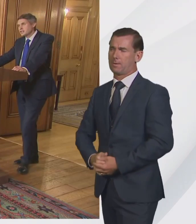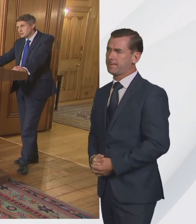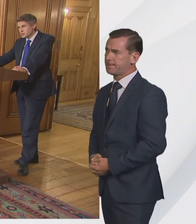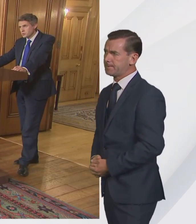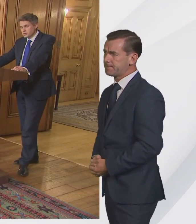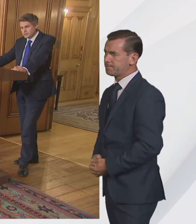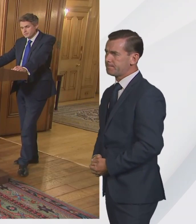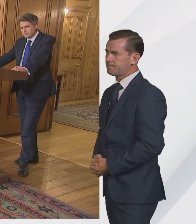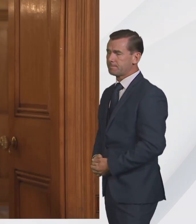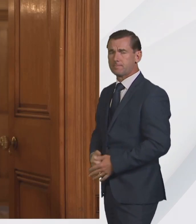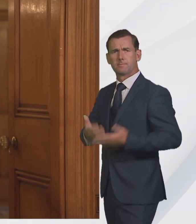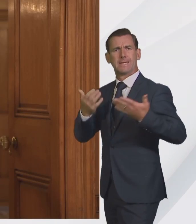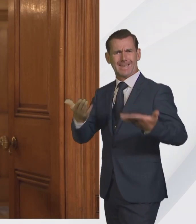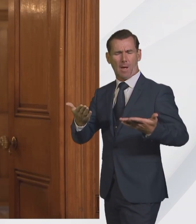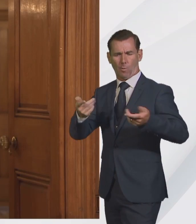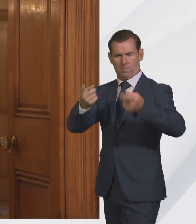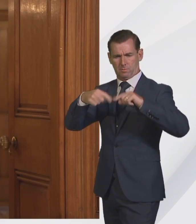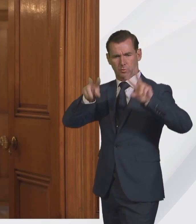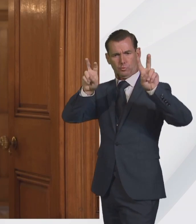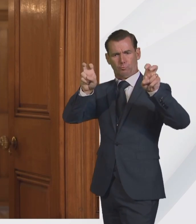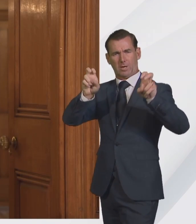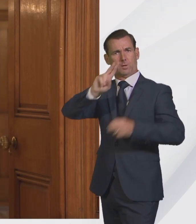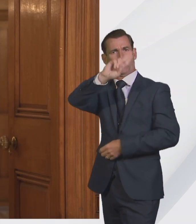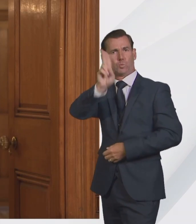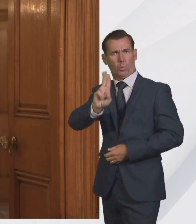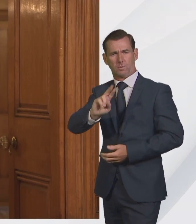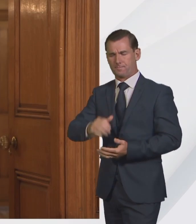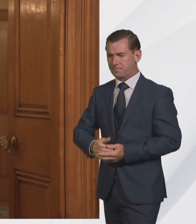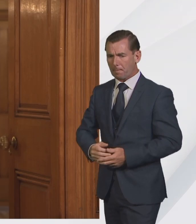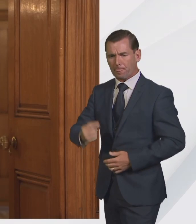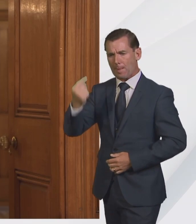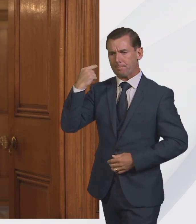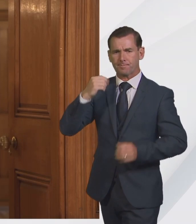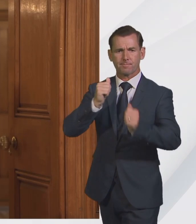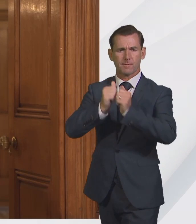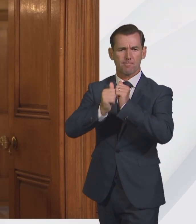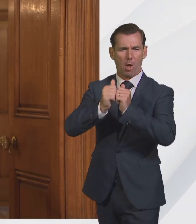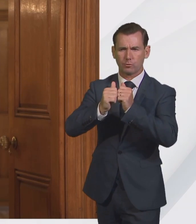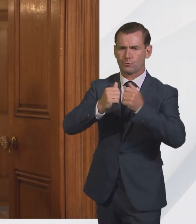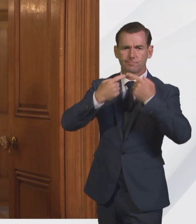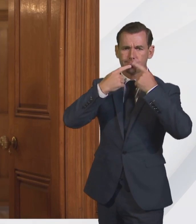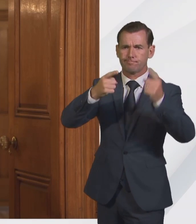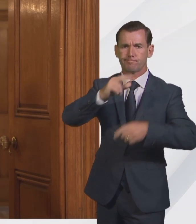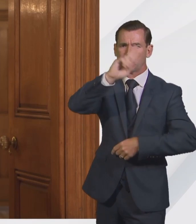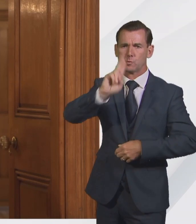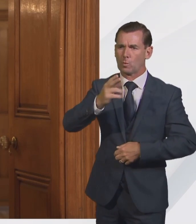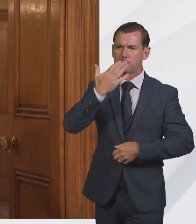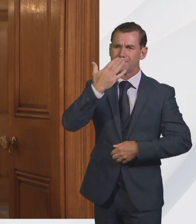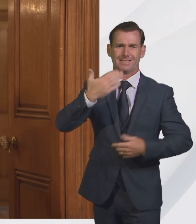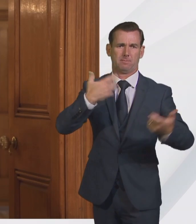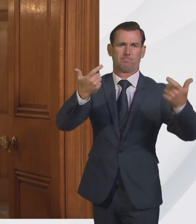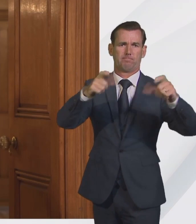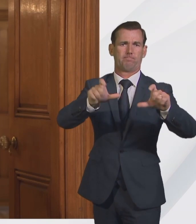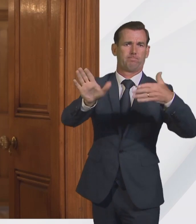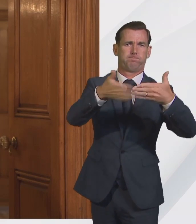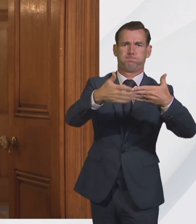Turning to schools. In March, when we asked schools to close, we did something different from